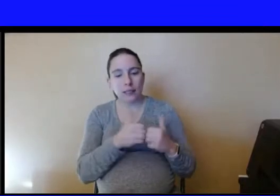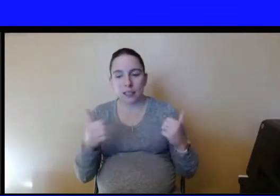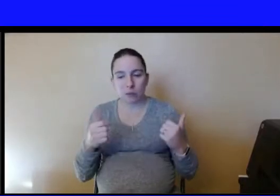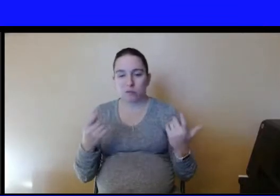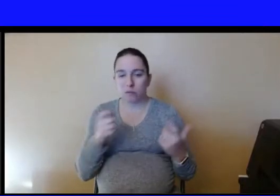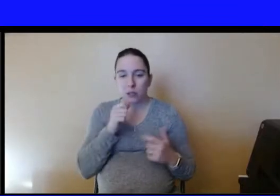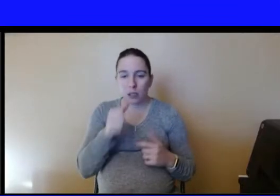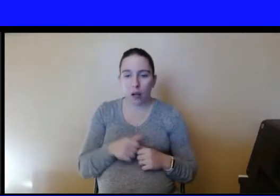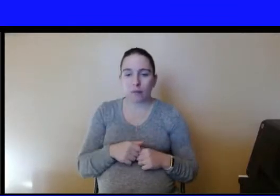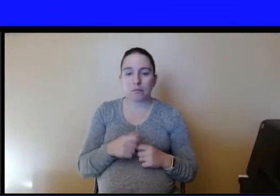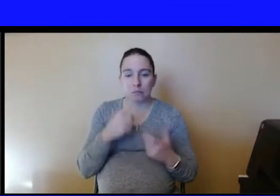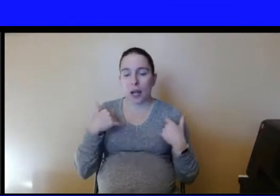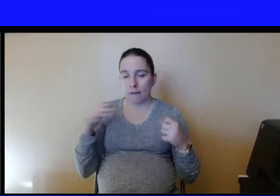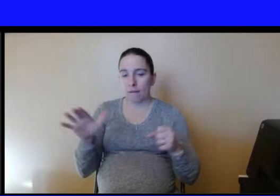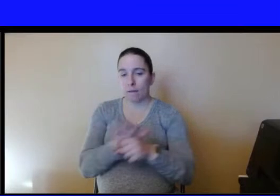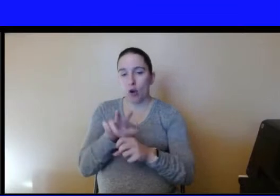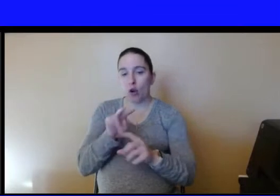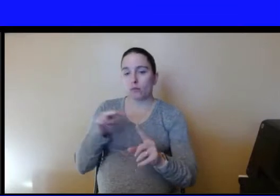sure that